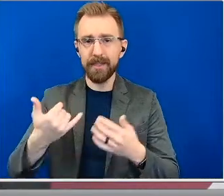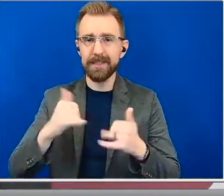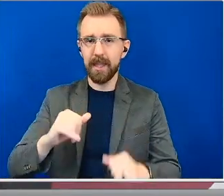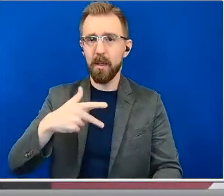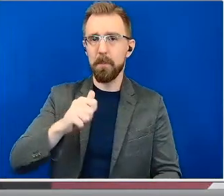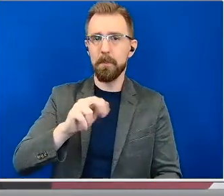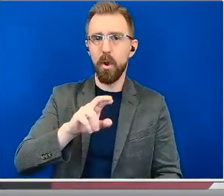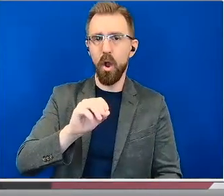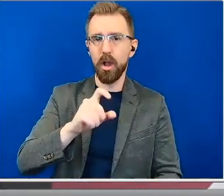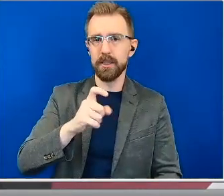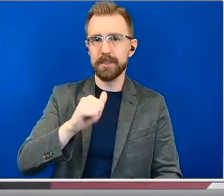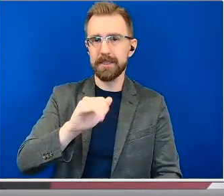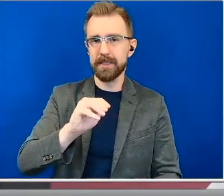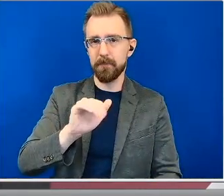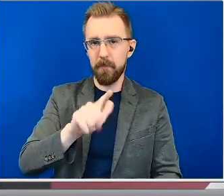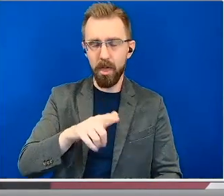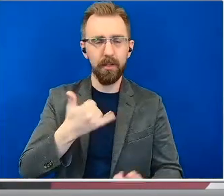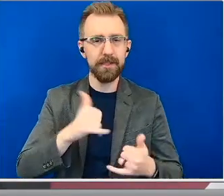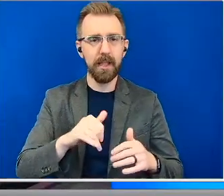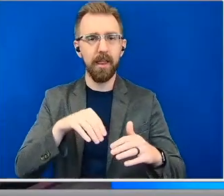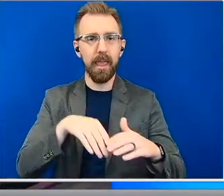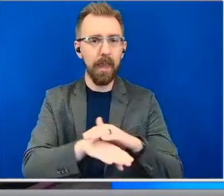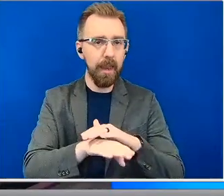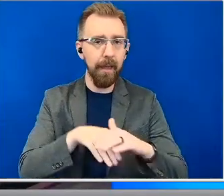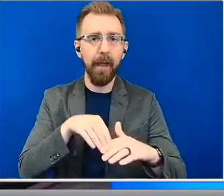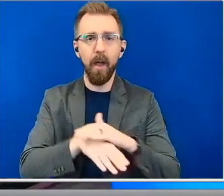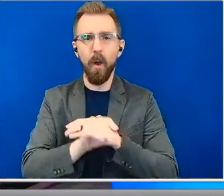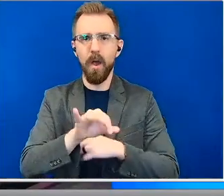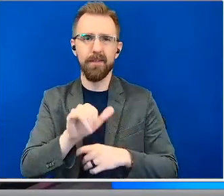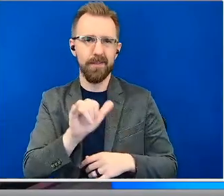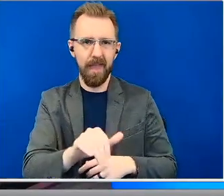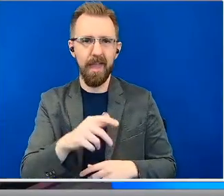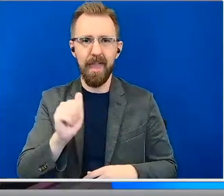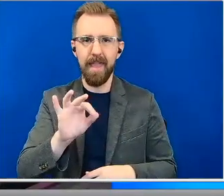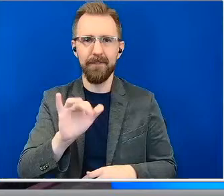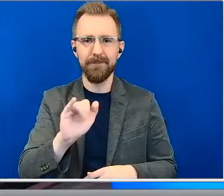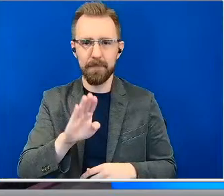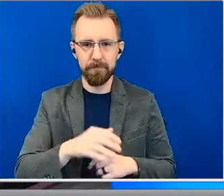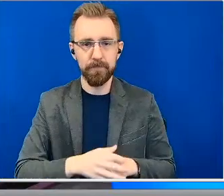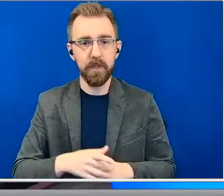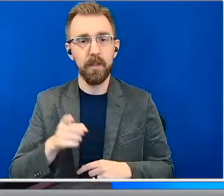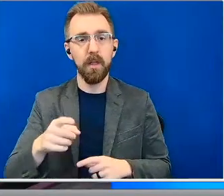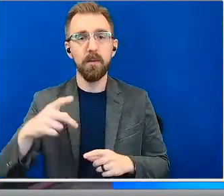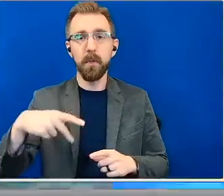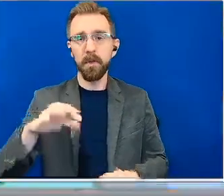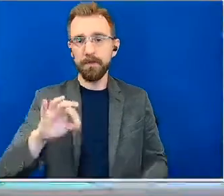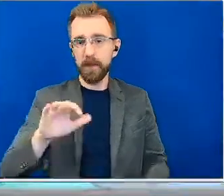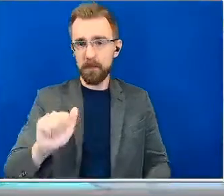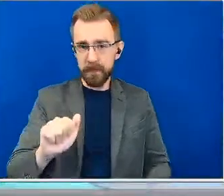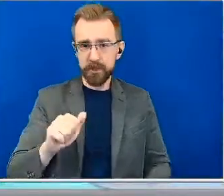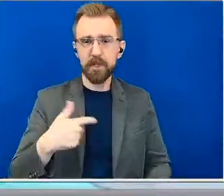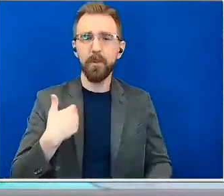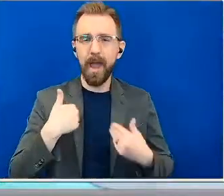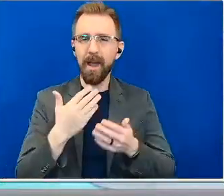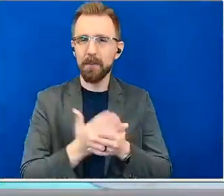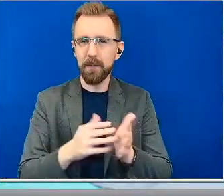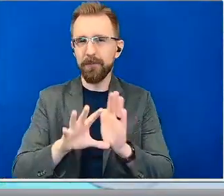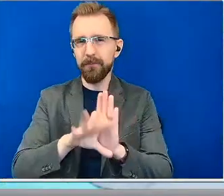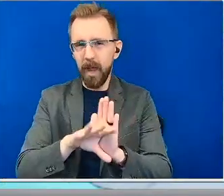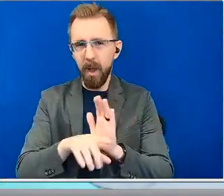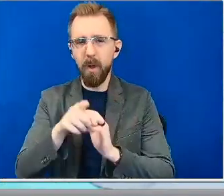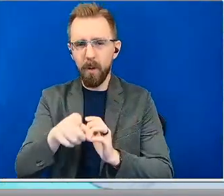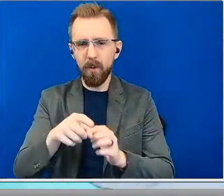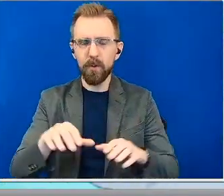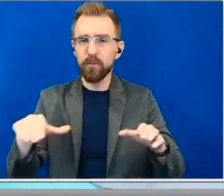in and out of atrial fibrillation by themselves. When it comes to the treatment, pulsed field ablation, we have some video of you performing that same